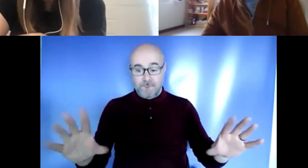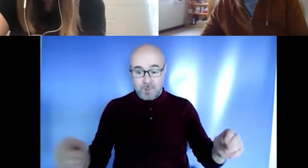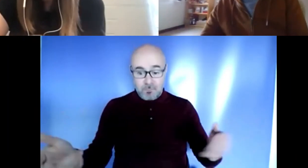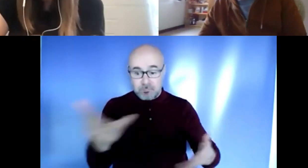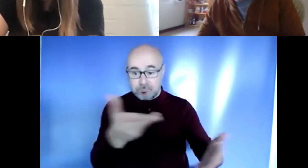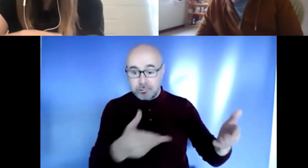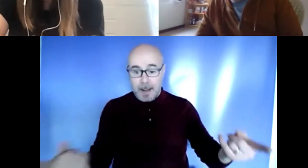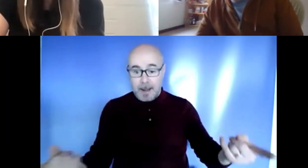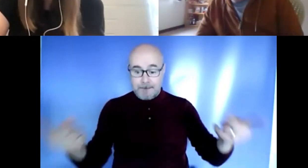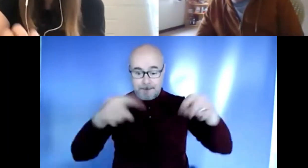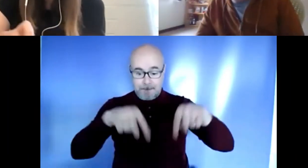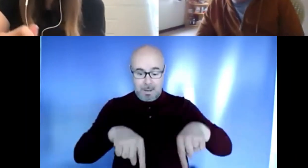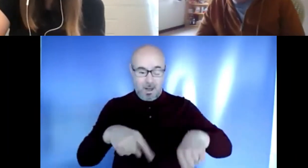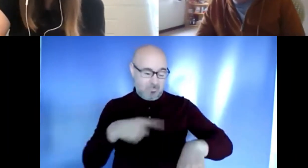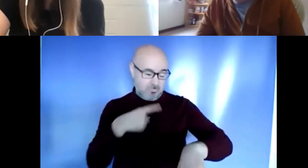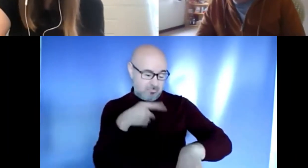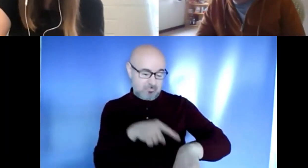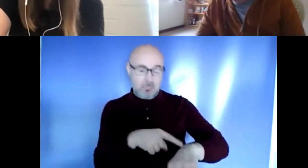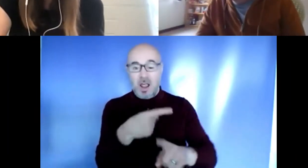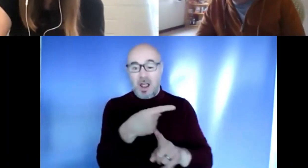hour.